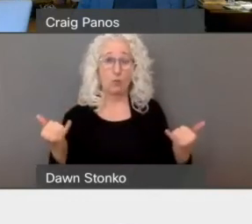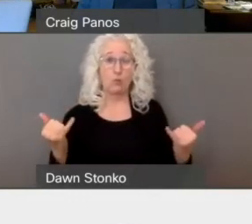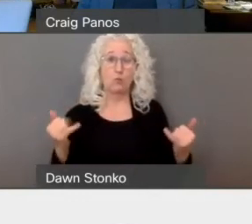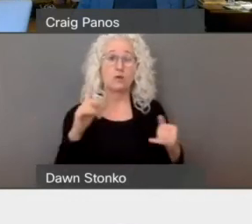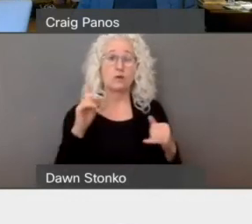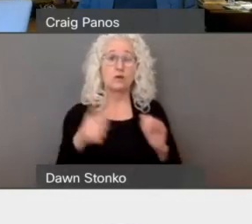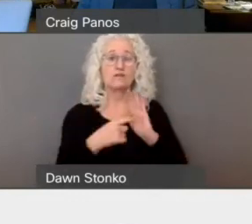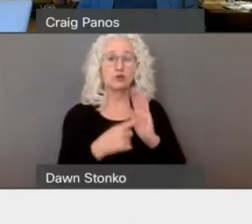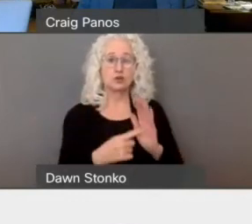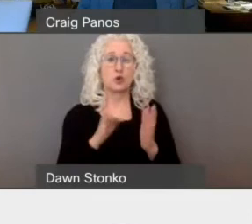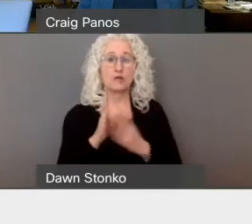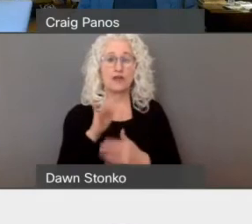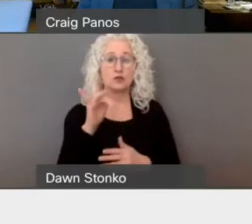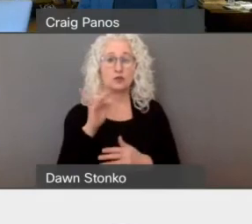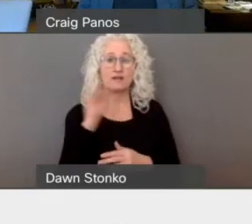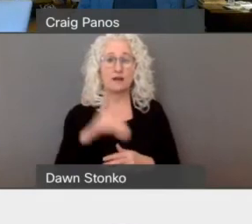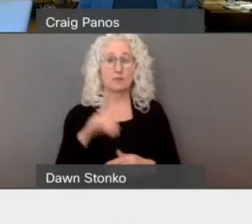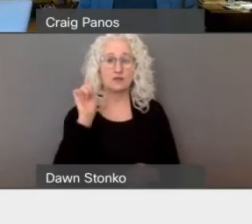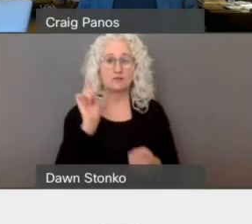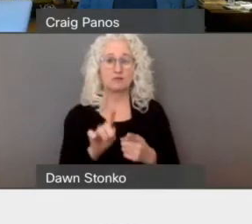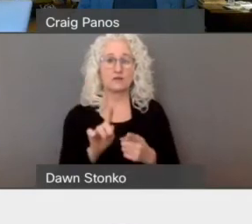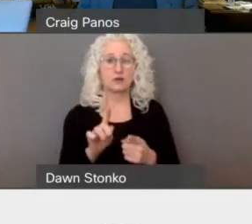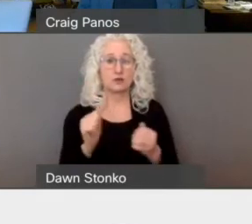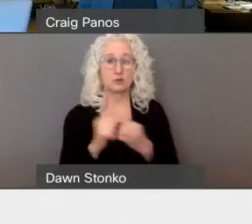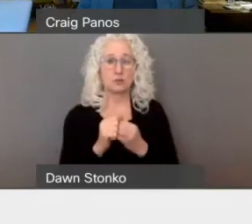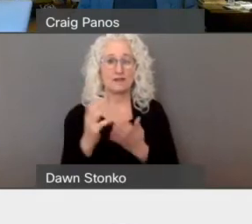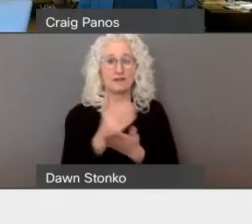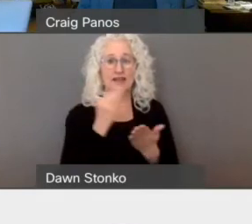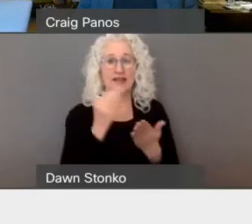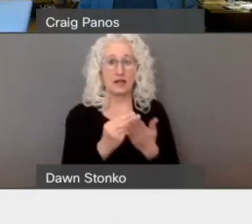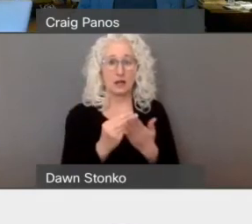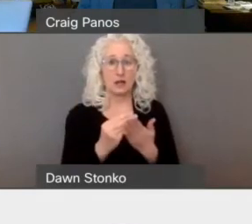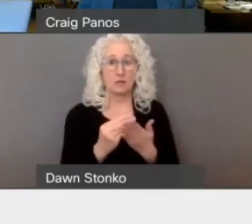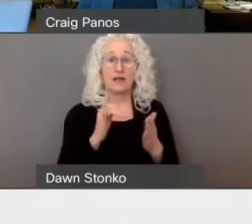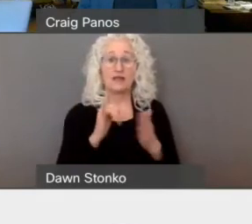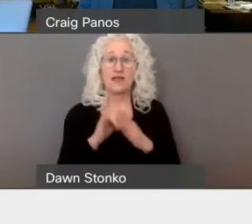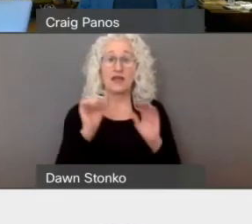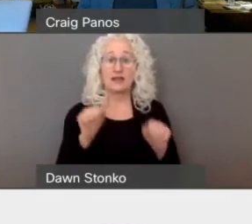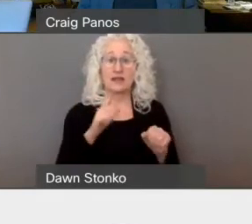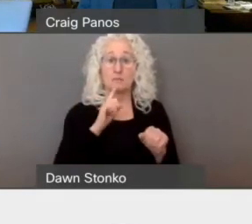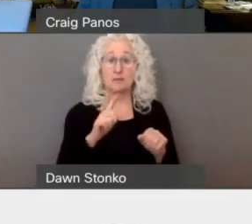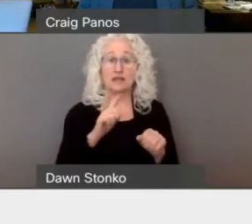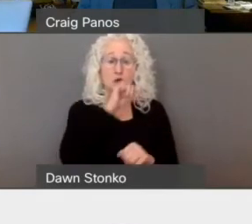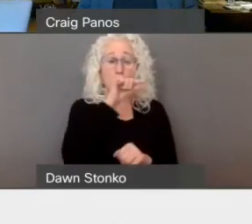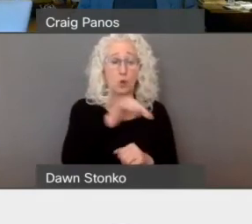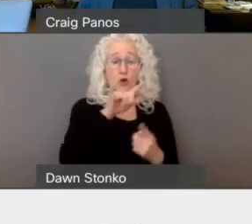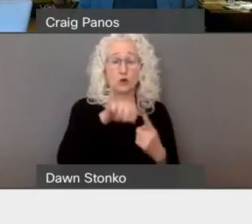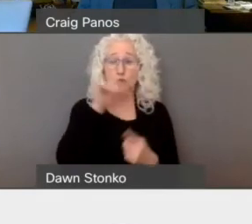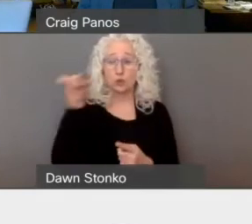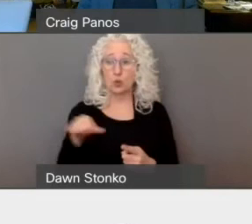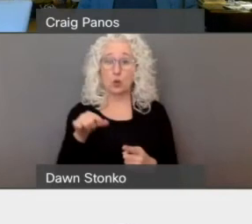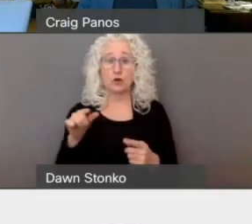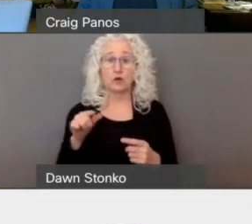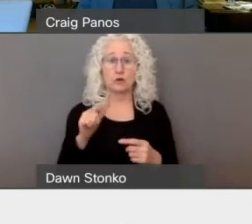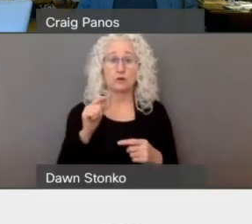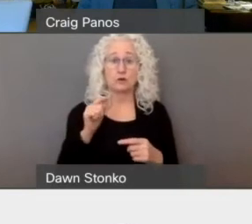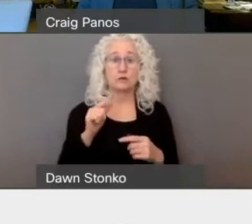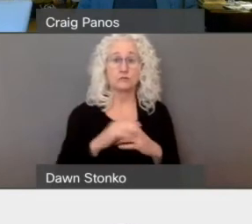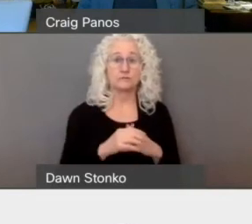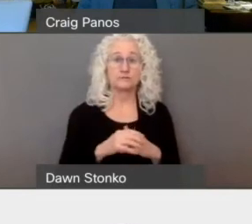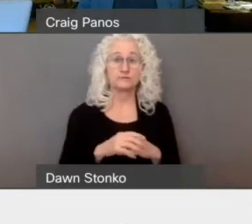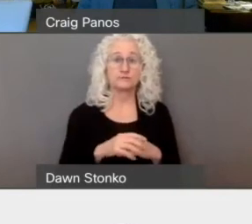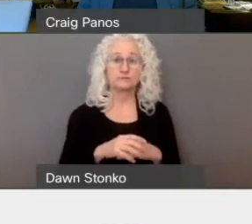that 25% reduction in income. And that can be quarter to quarter kind of a drop.